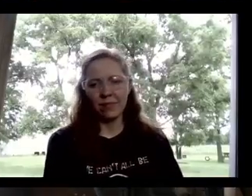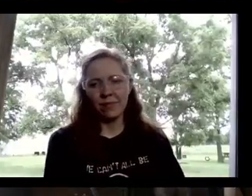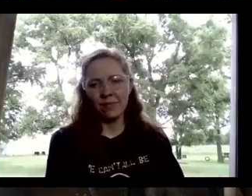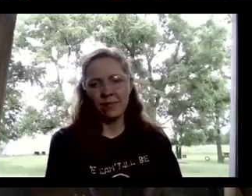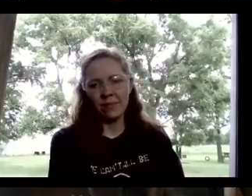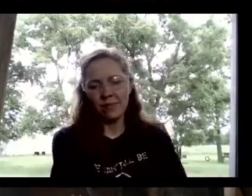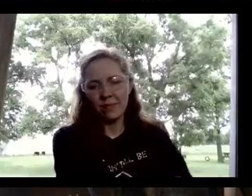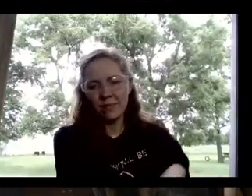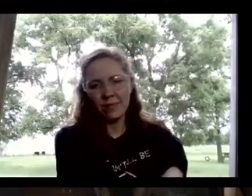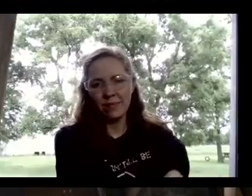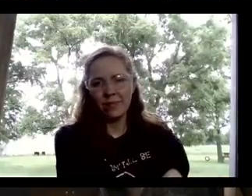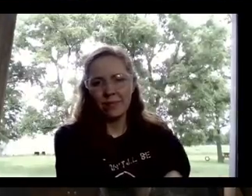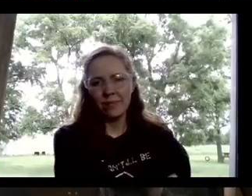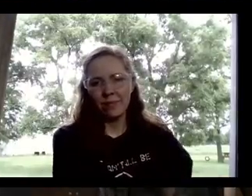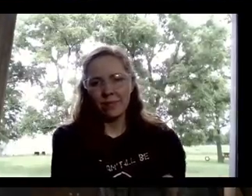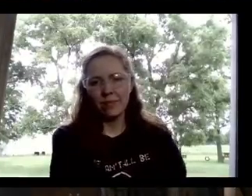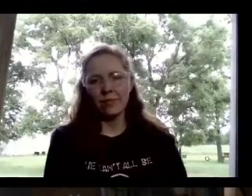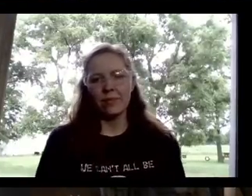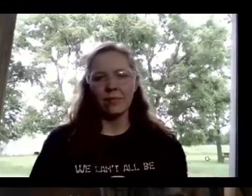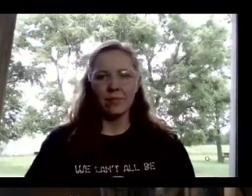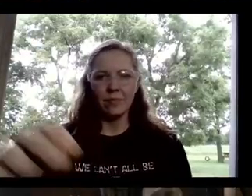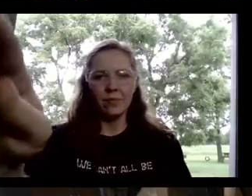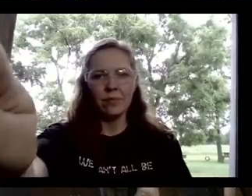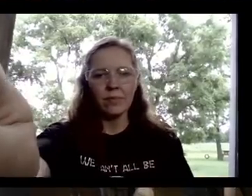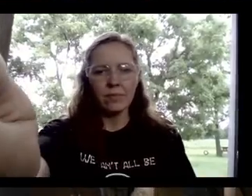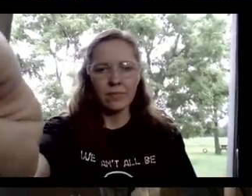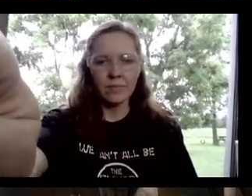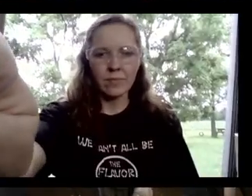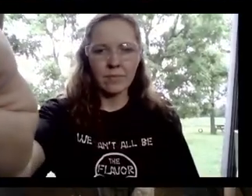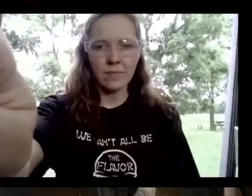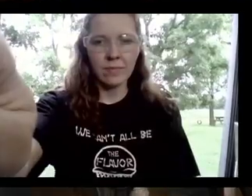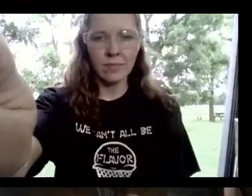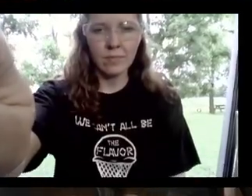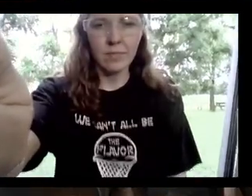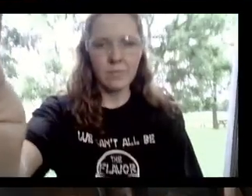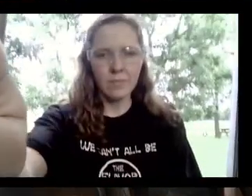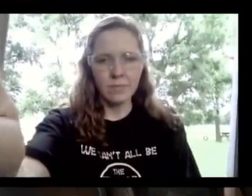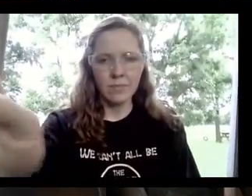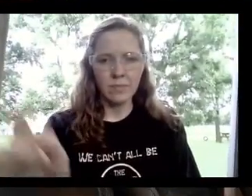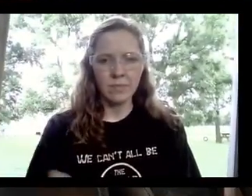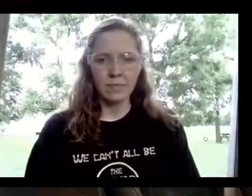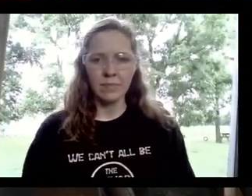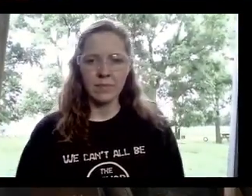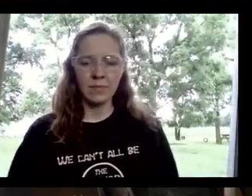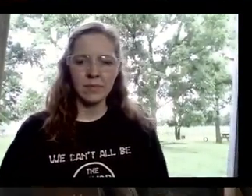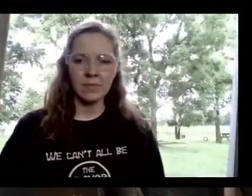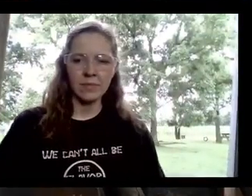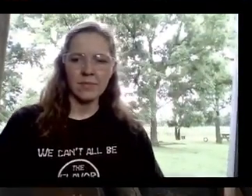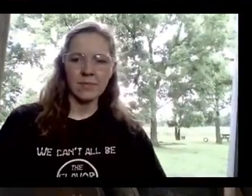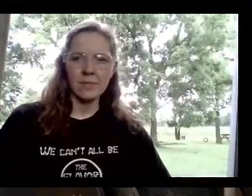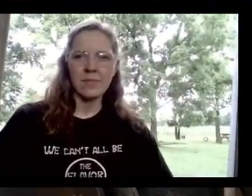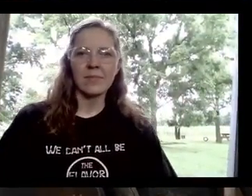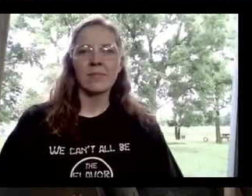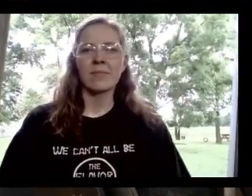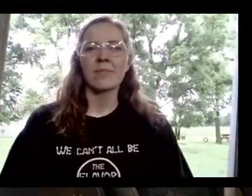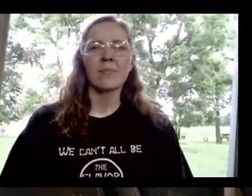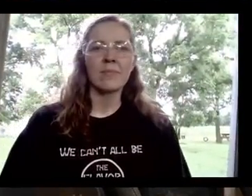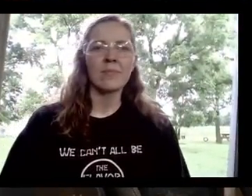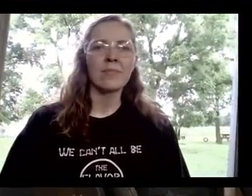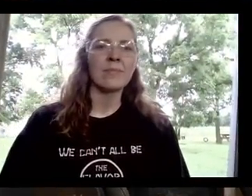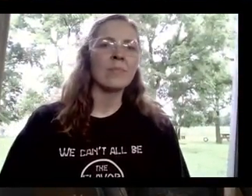Now these cheeks are going to be decorative panels, and they're going to have a man's face forged into